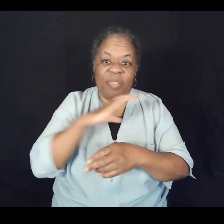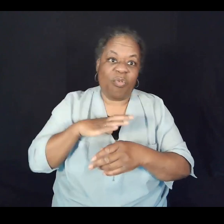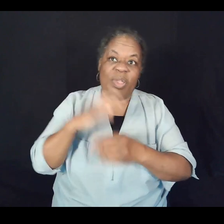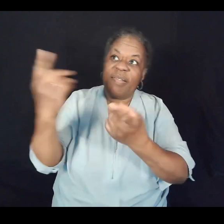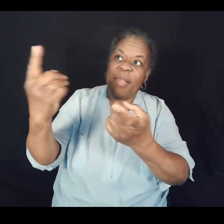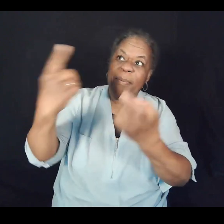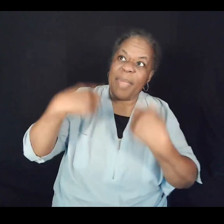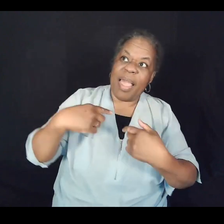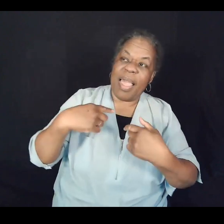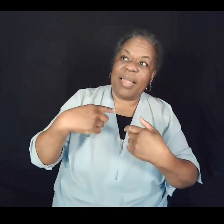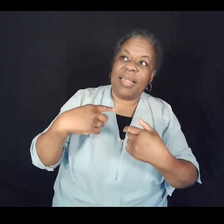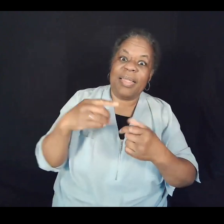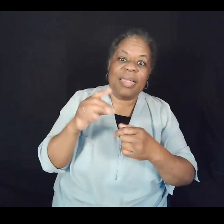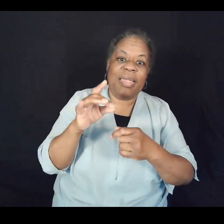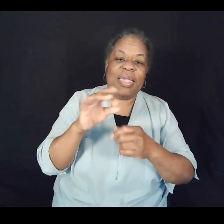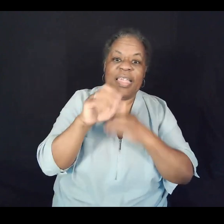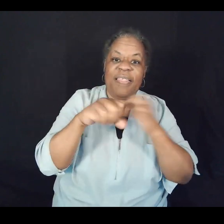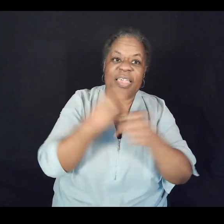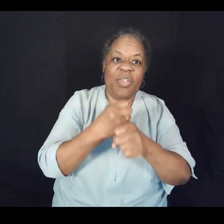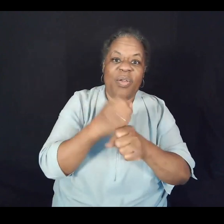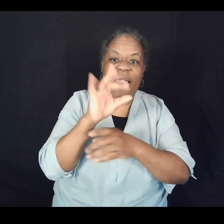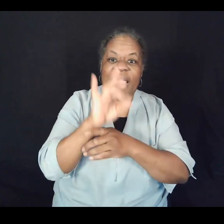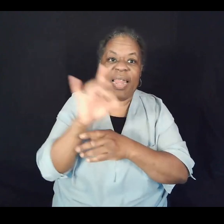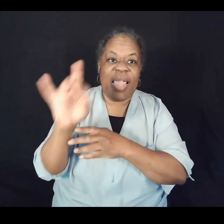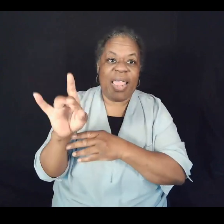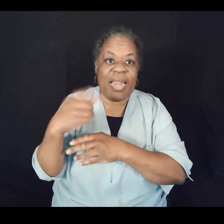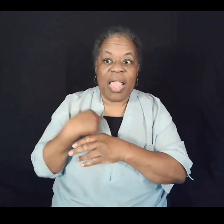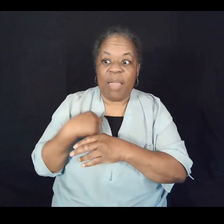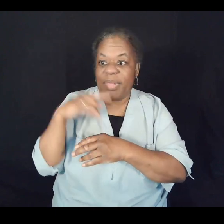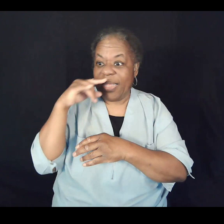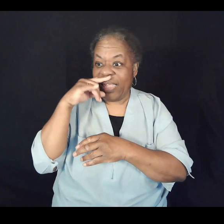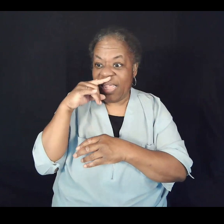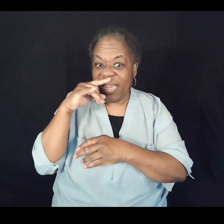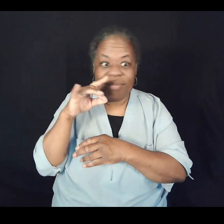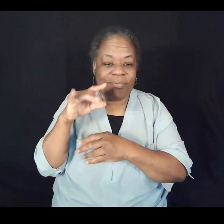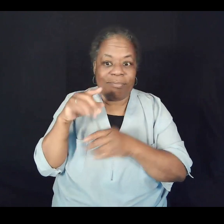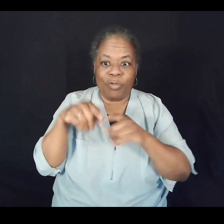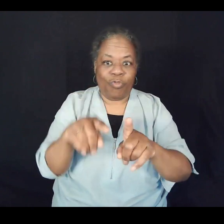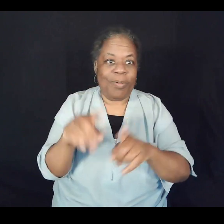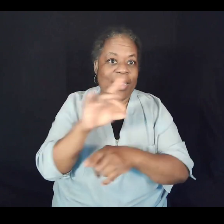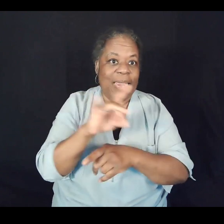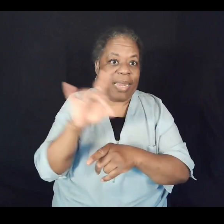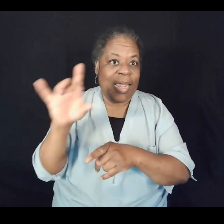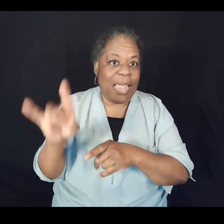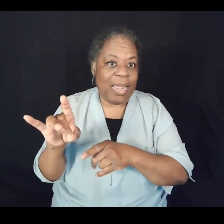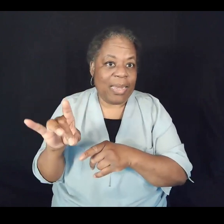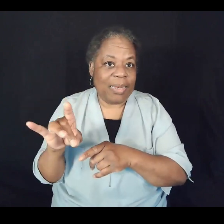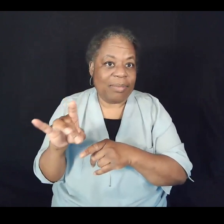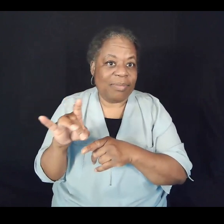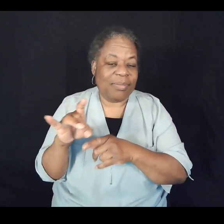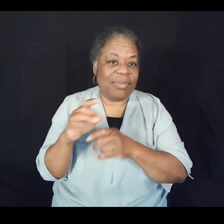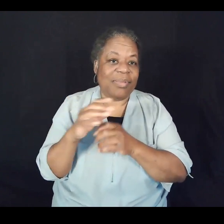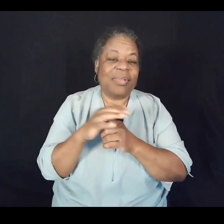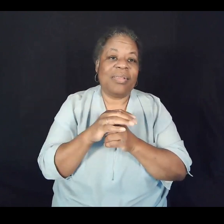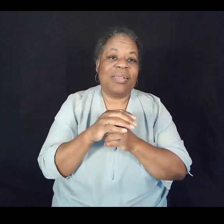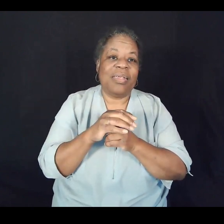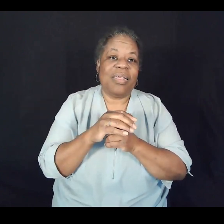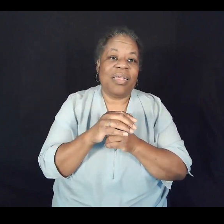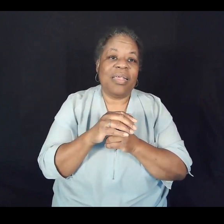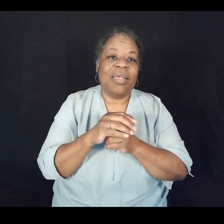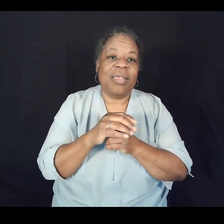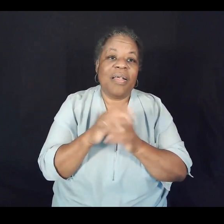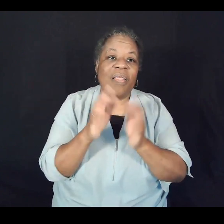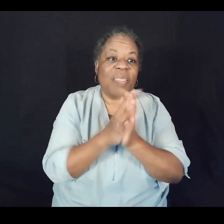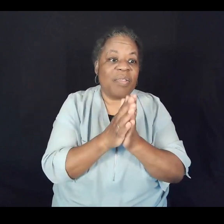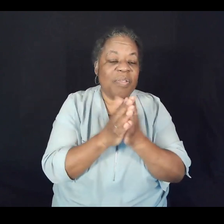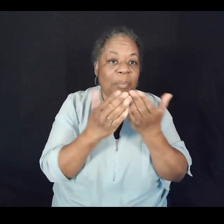here a time or two. I was a kid in 88, and the only thing worse than the theological premise of this book was the